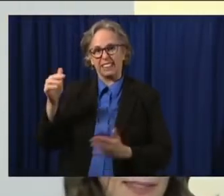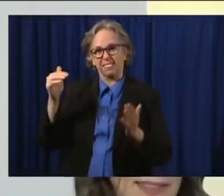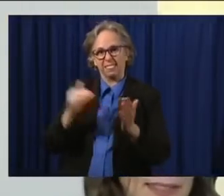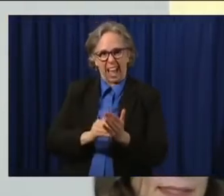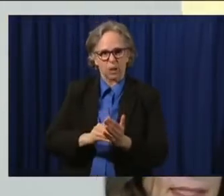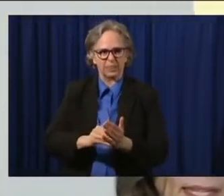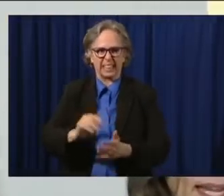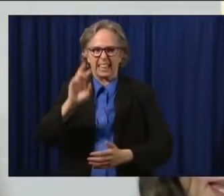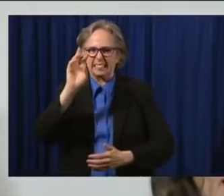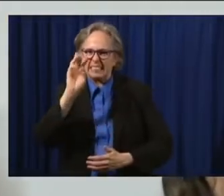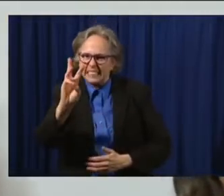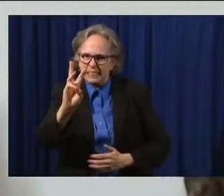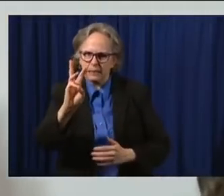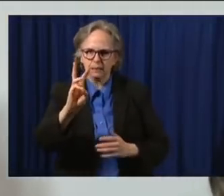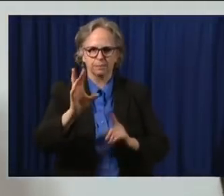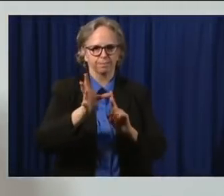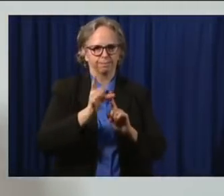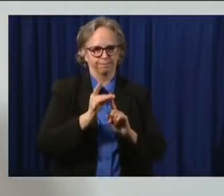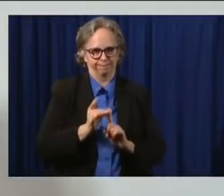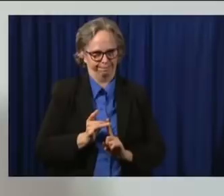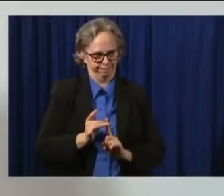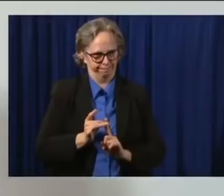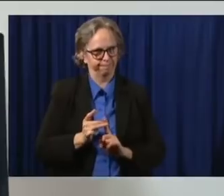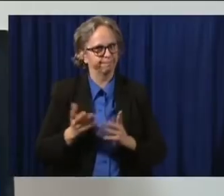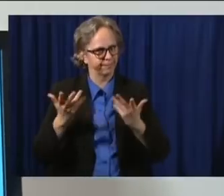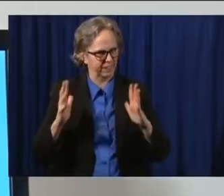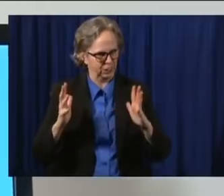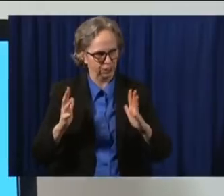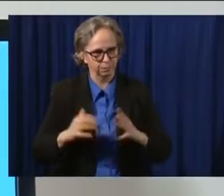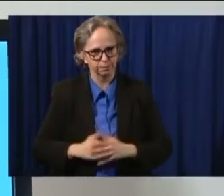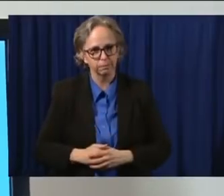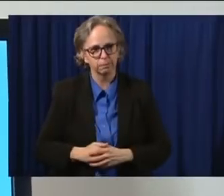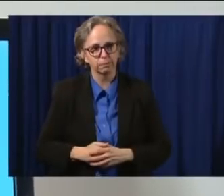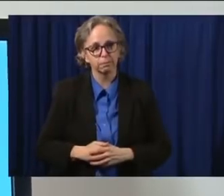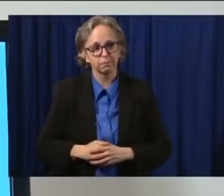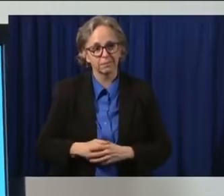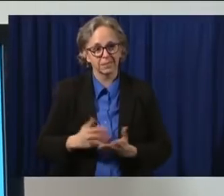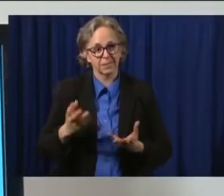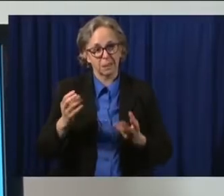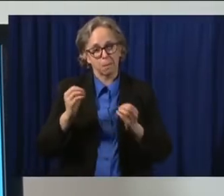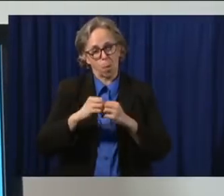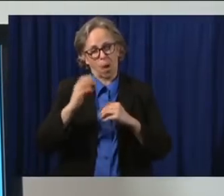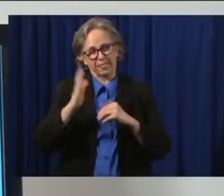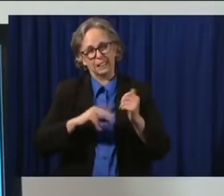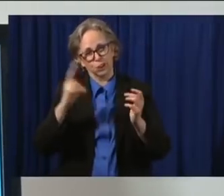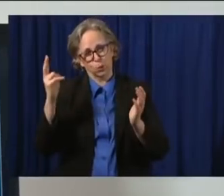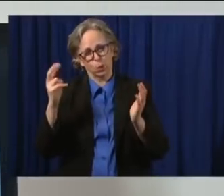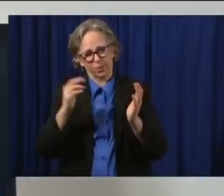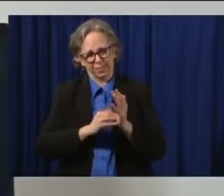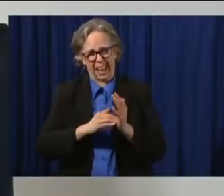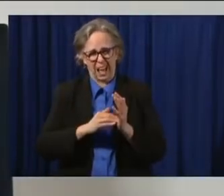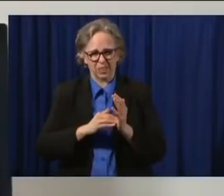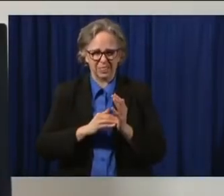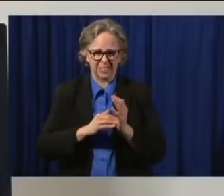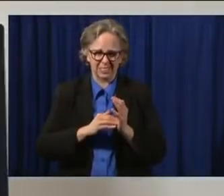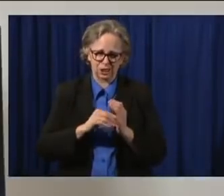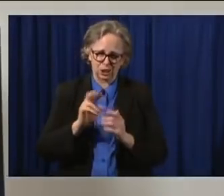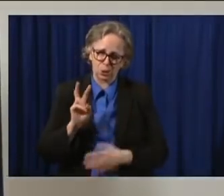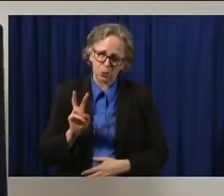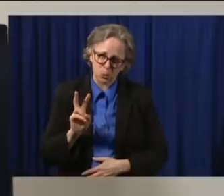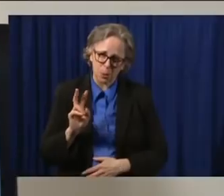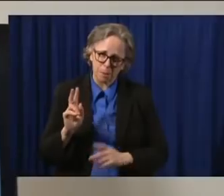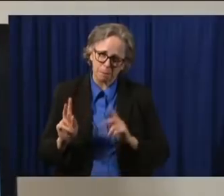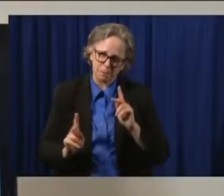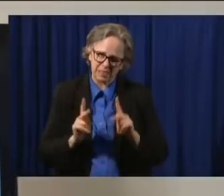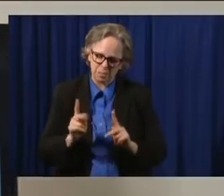33,006 cases. And now in Ohio, we have over 2,002 deaths thus far,